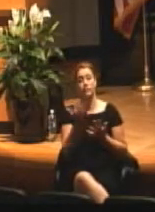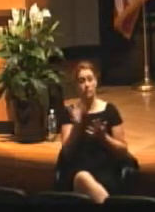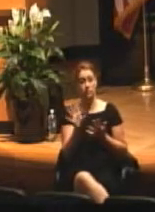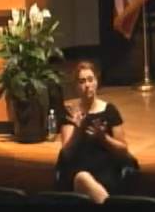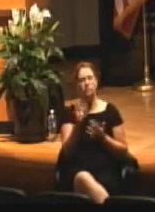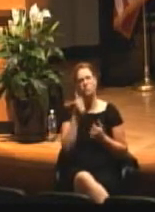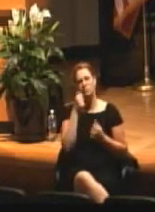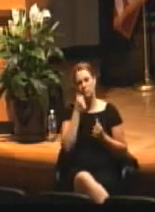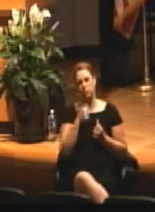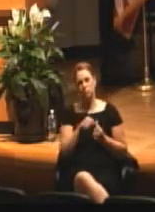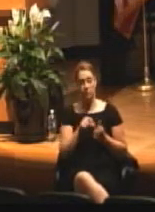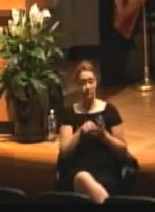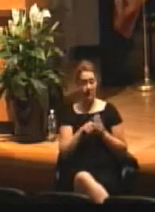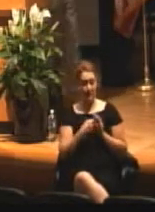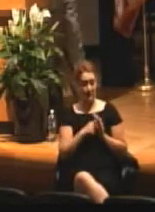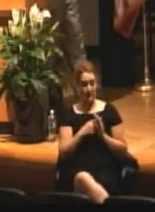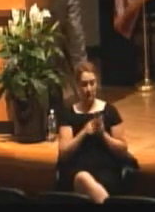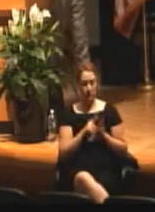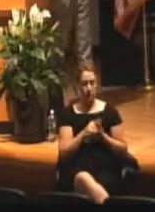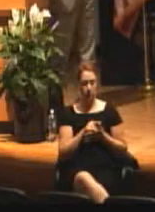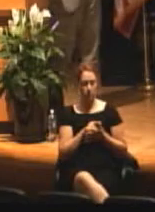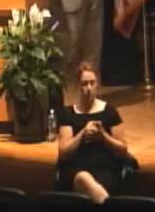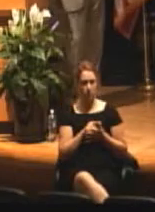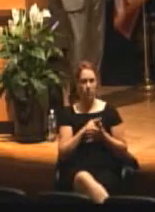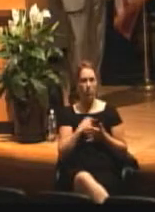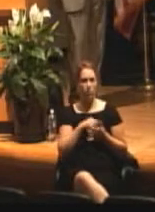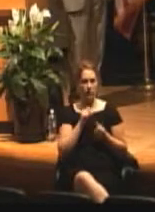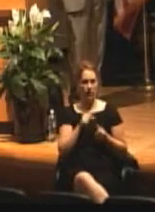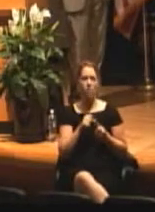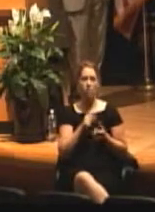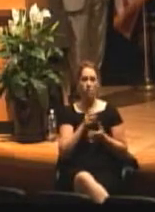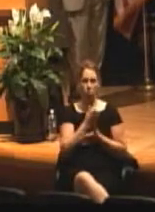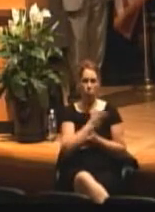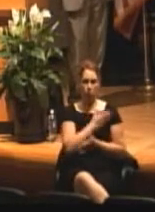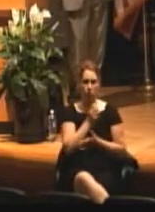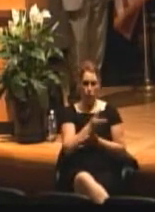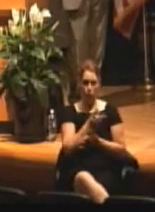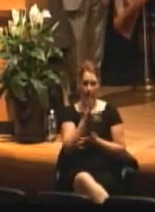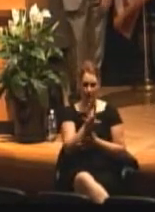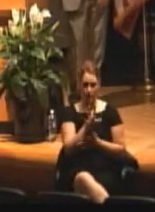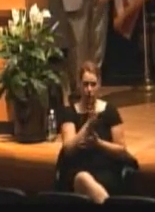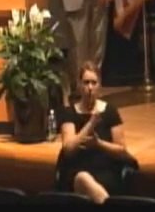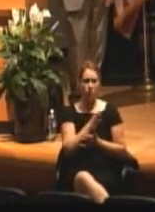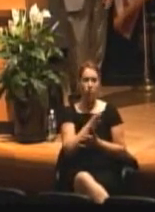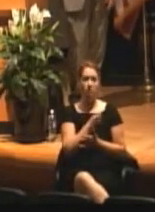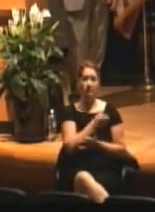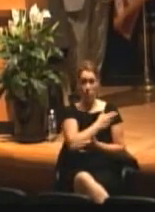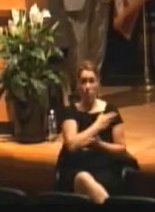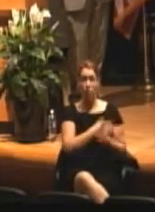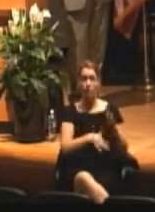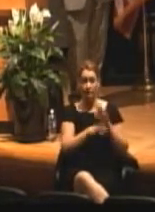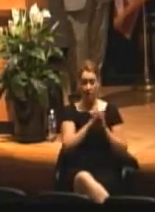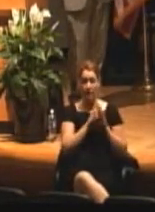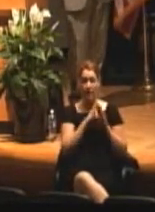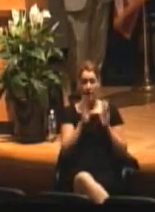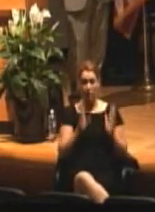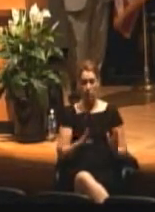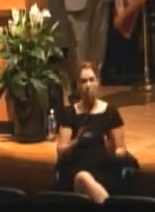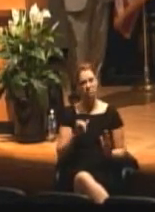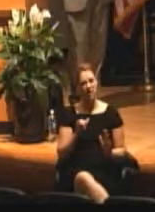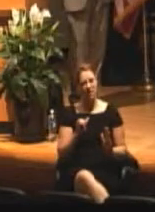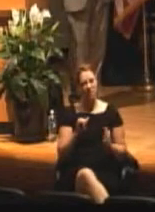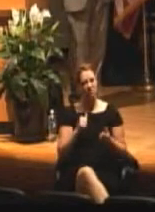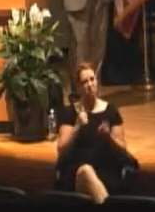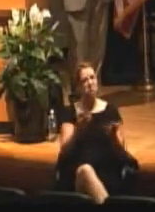this, we can go through this whole pre-approval and approval process prior to you finding a house, which is actually kind of how I recommend